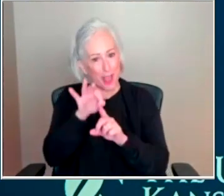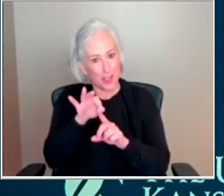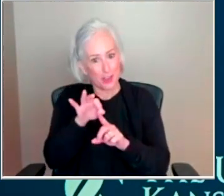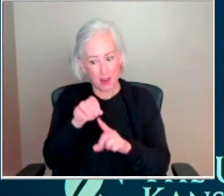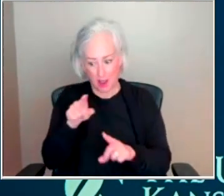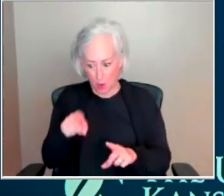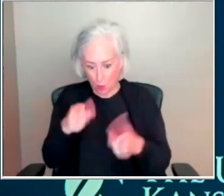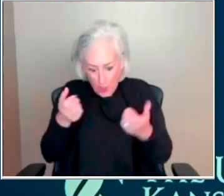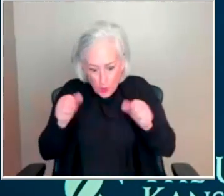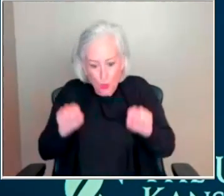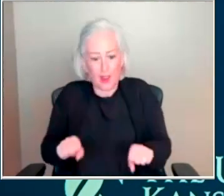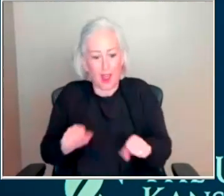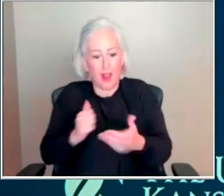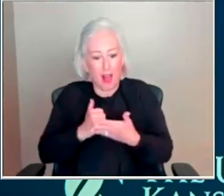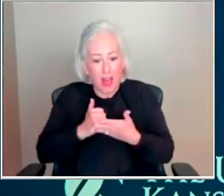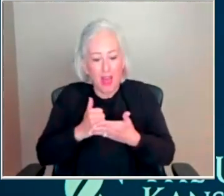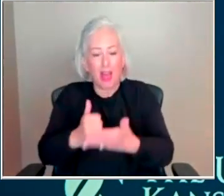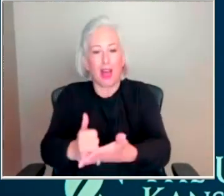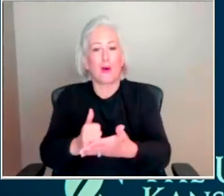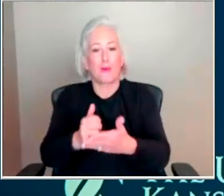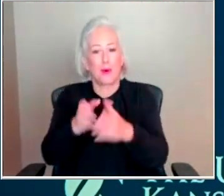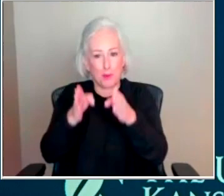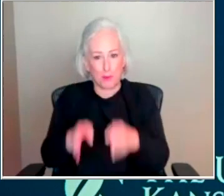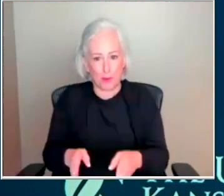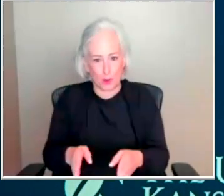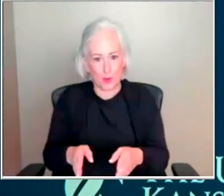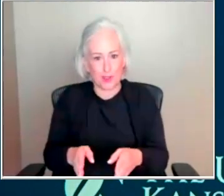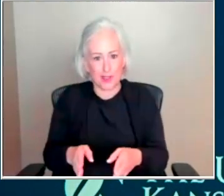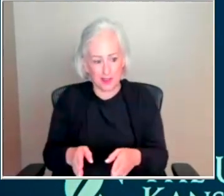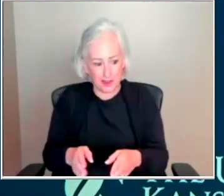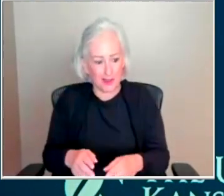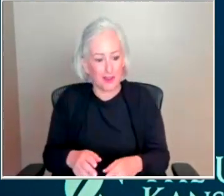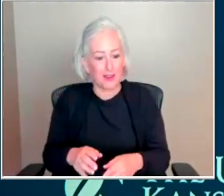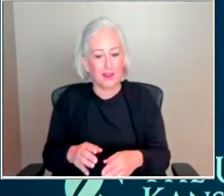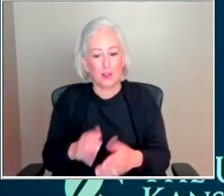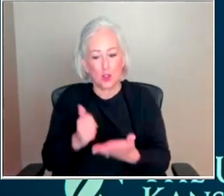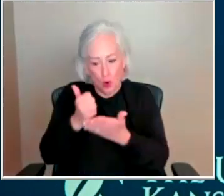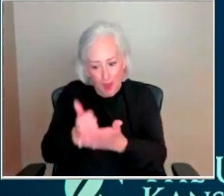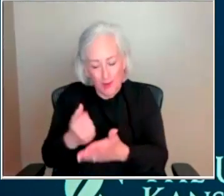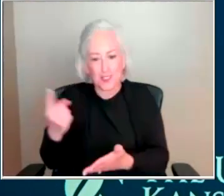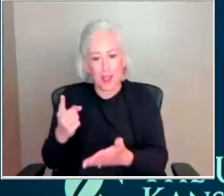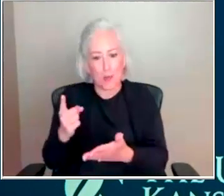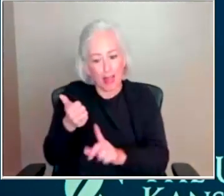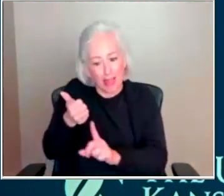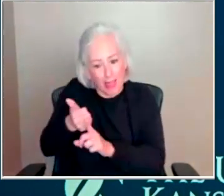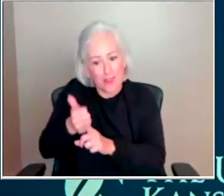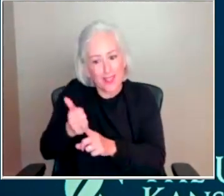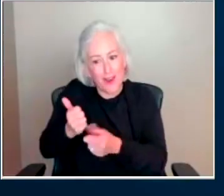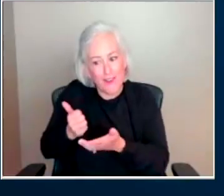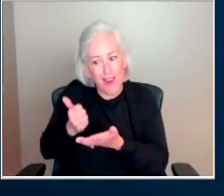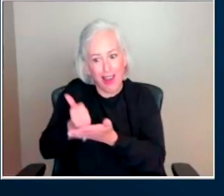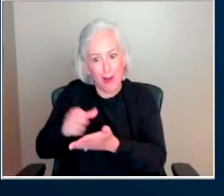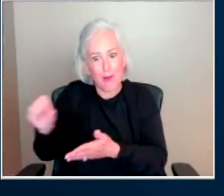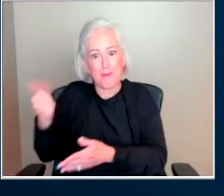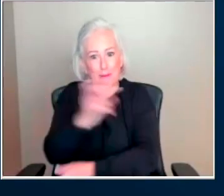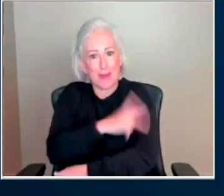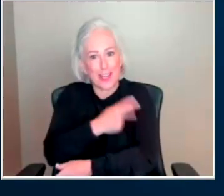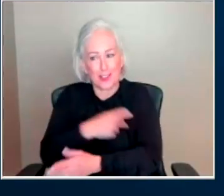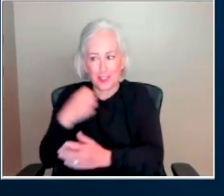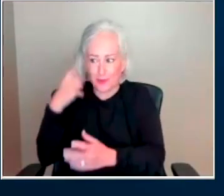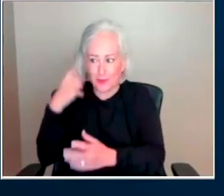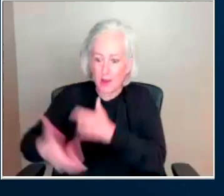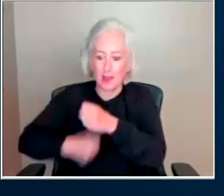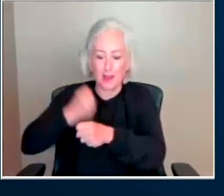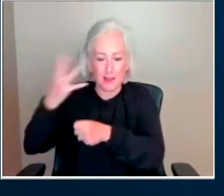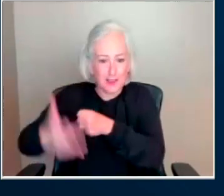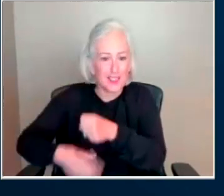someone that's given so much to patients as Archie has, it's also kind of it's kind of special. Yeah, it is. Jan, what are your thoughts on